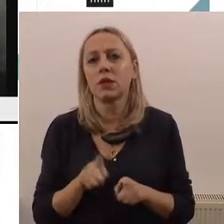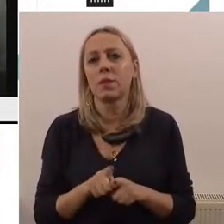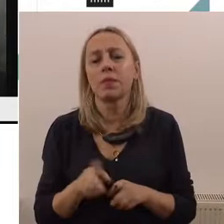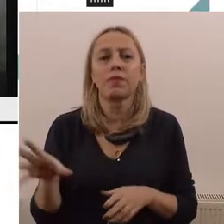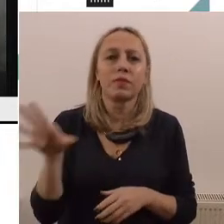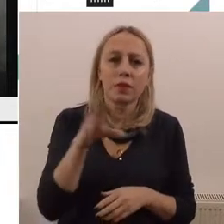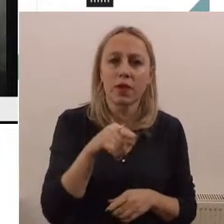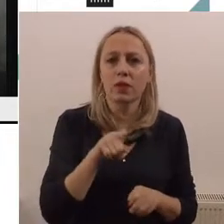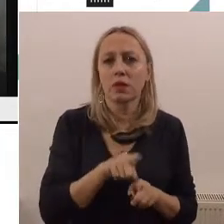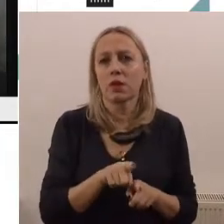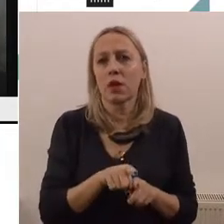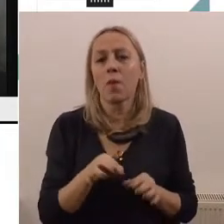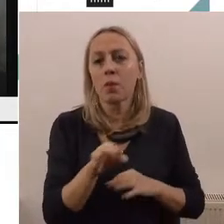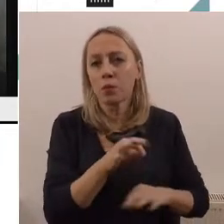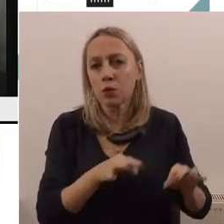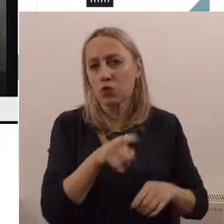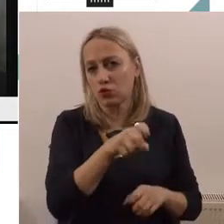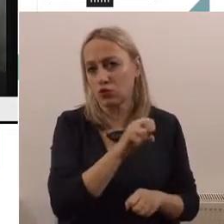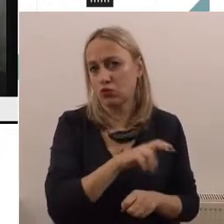5 years. So we